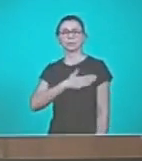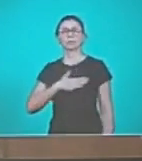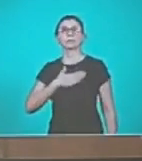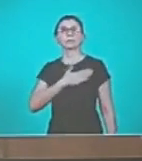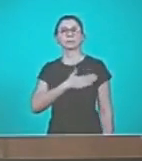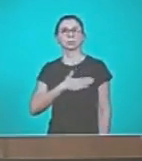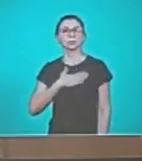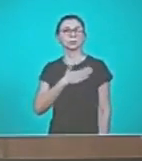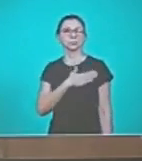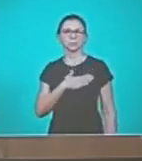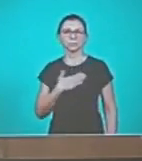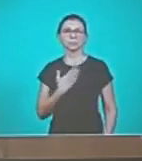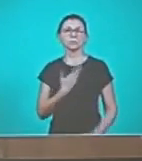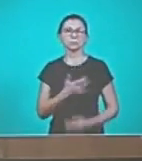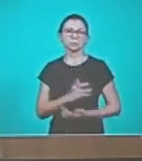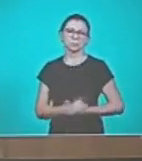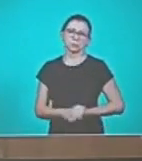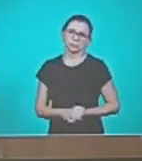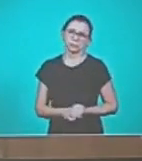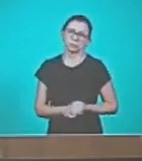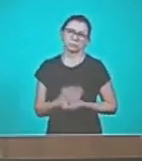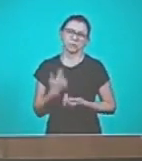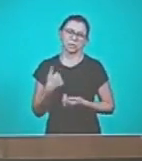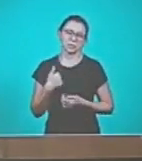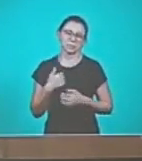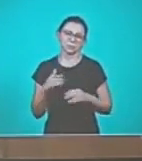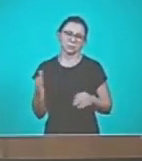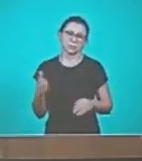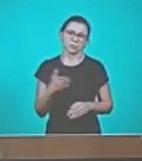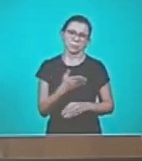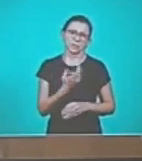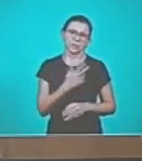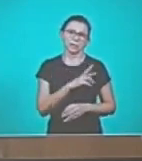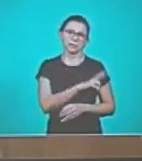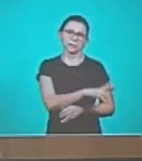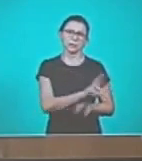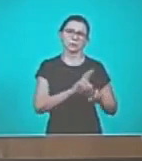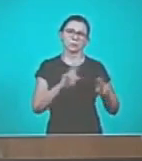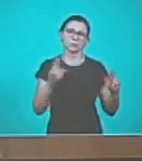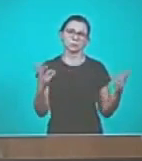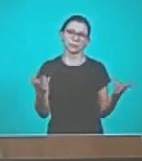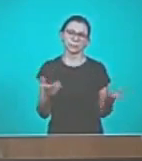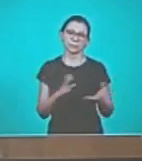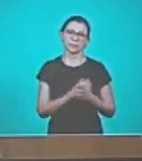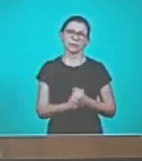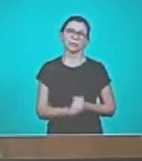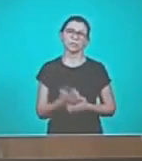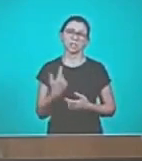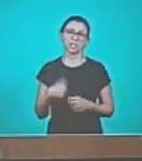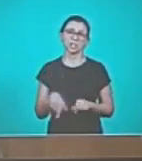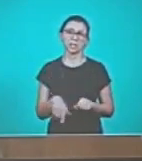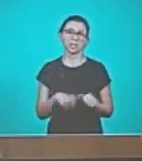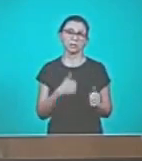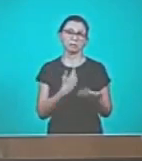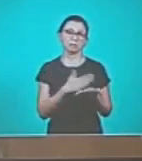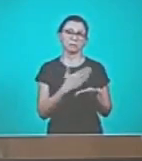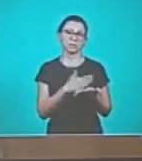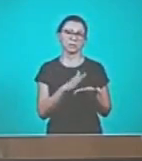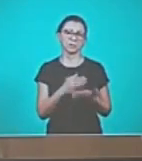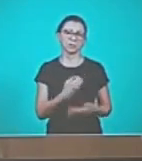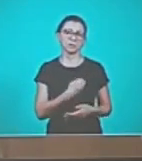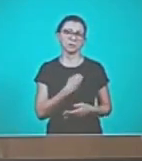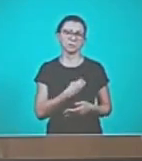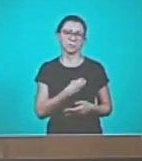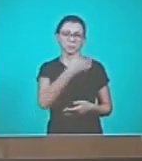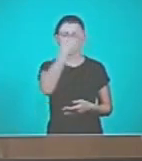only a glass of water. I'm not against it. I have nothing against anyone. I'm not buying